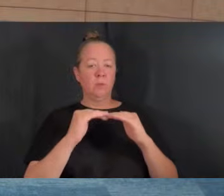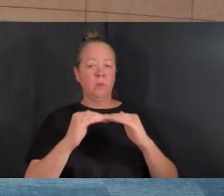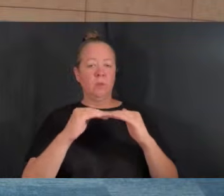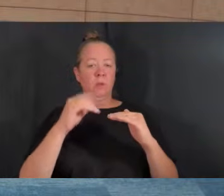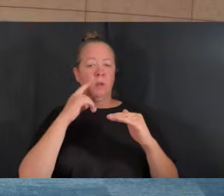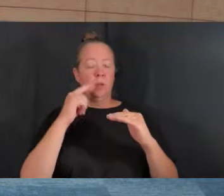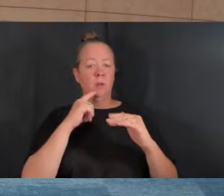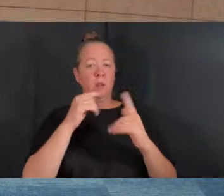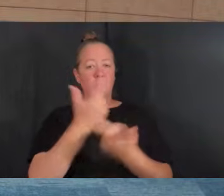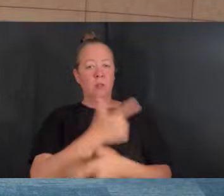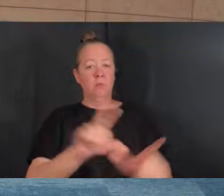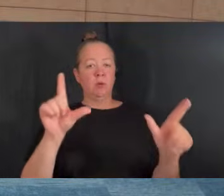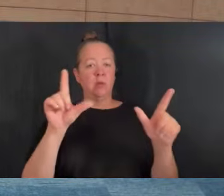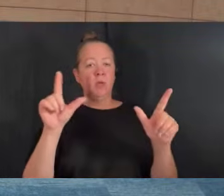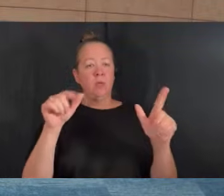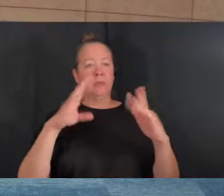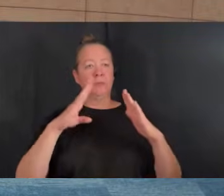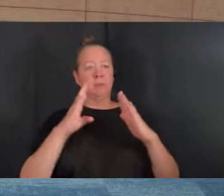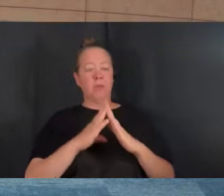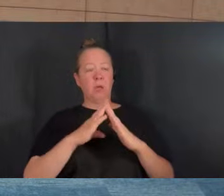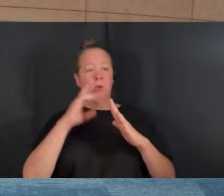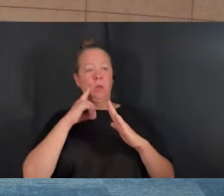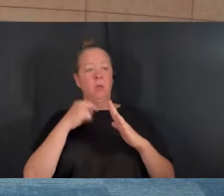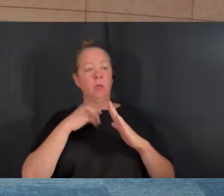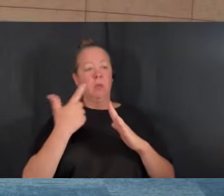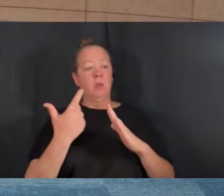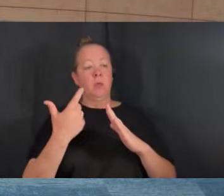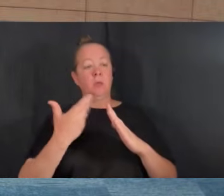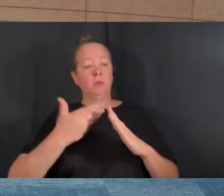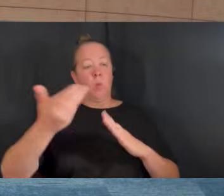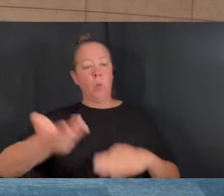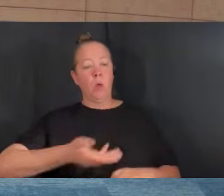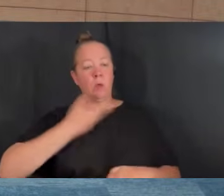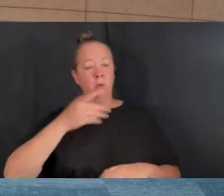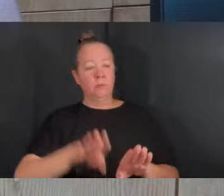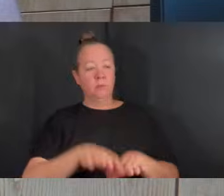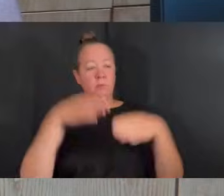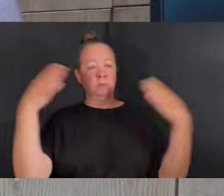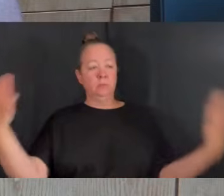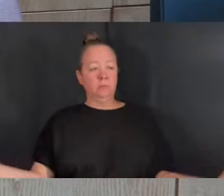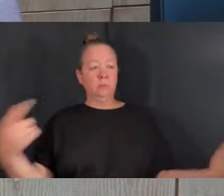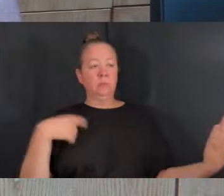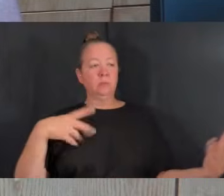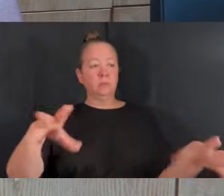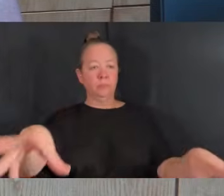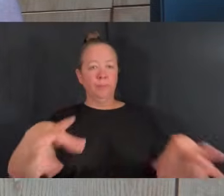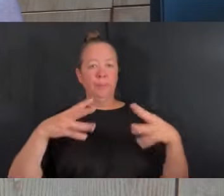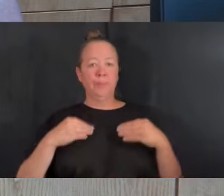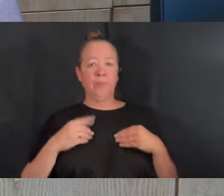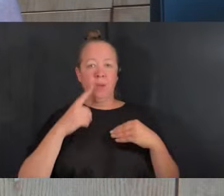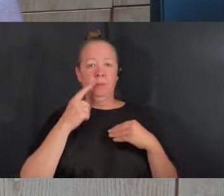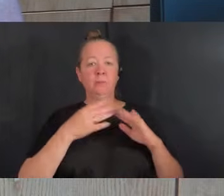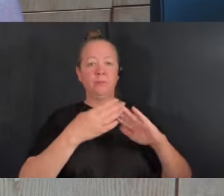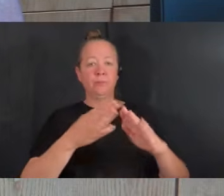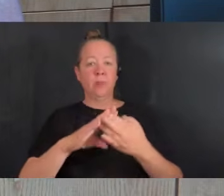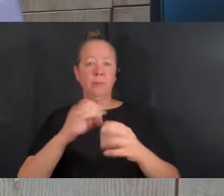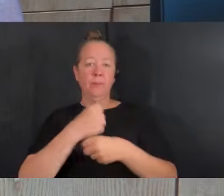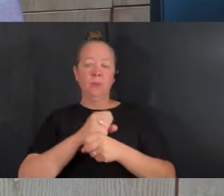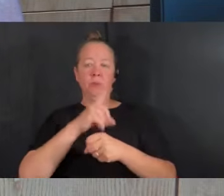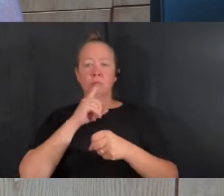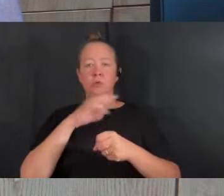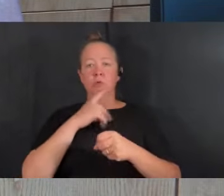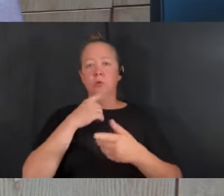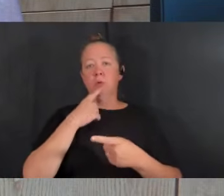of Cheverly is dedicated to fostering a welcoming community, ensuring that our town is an exceptional place for all to live,